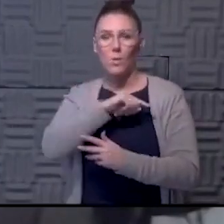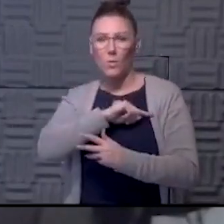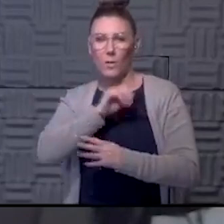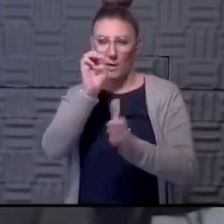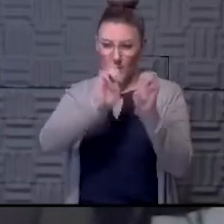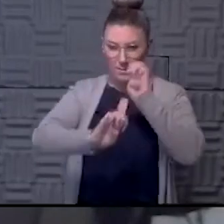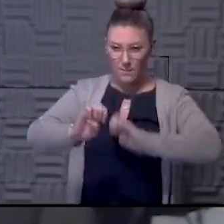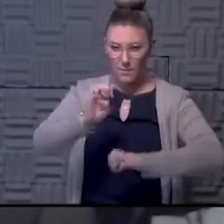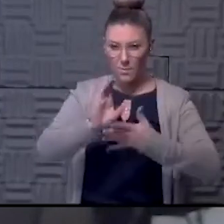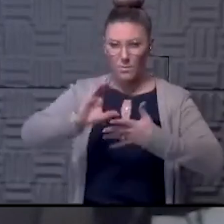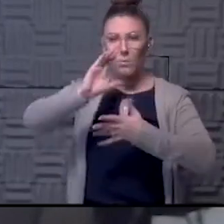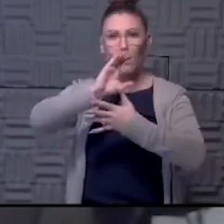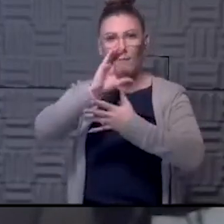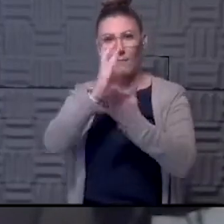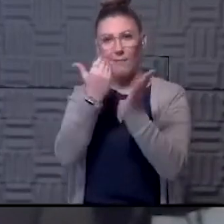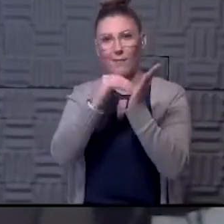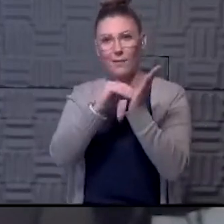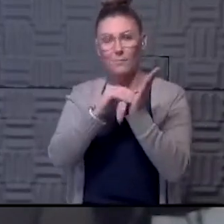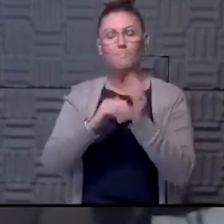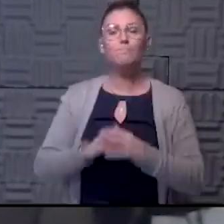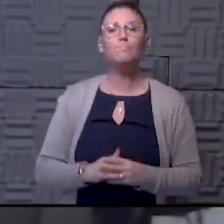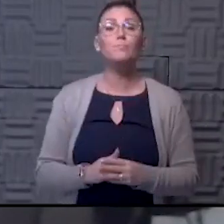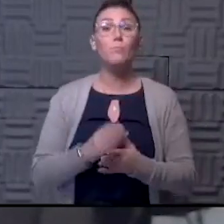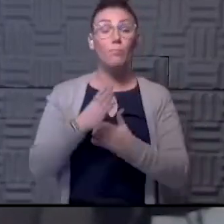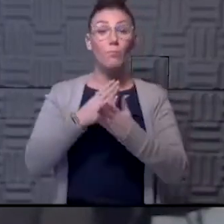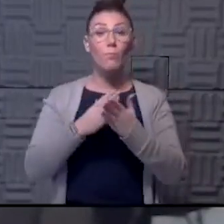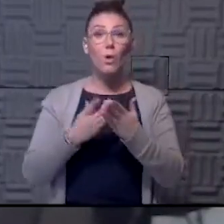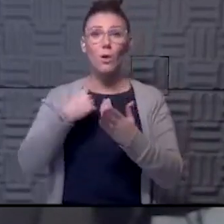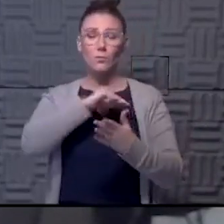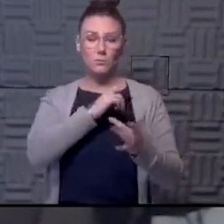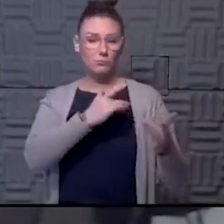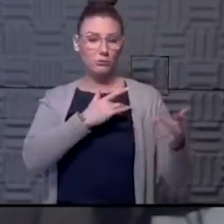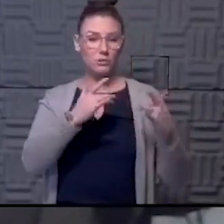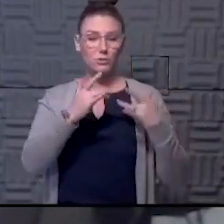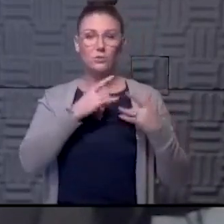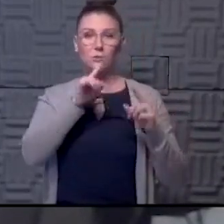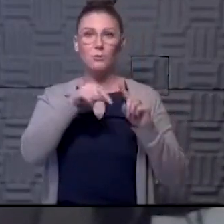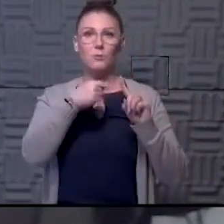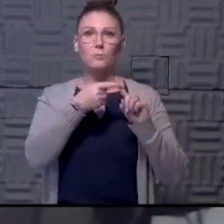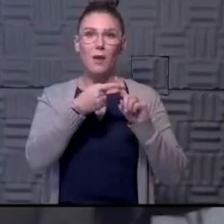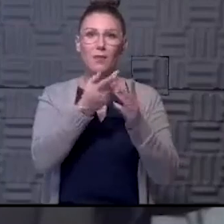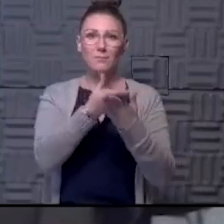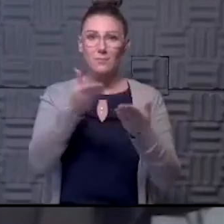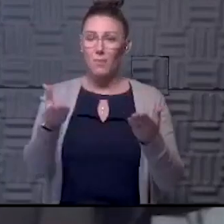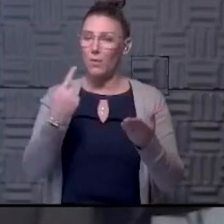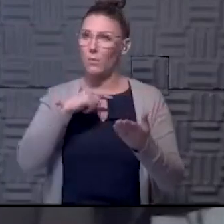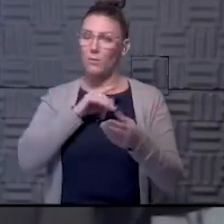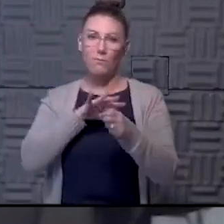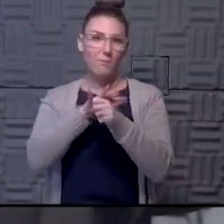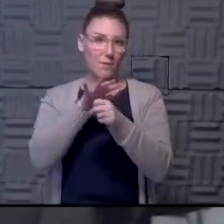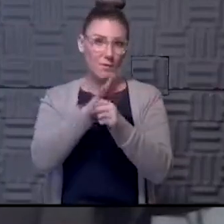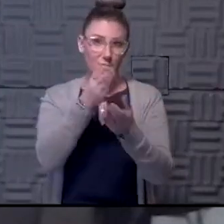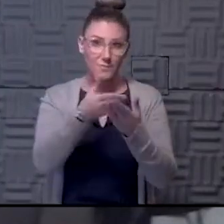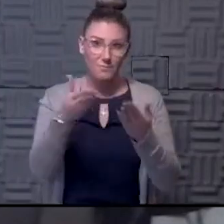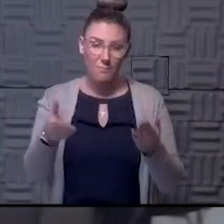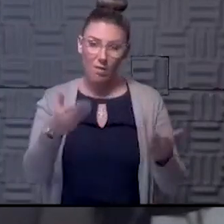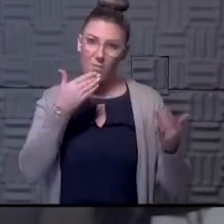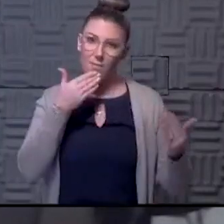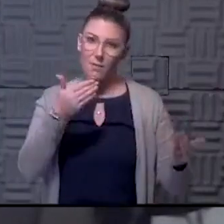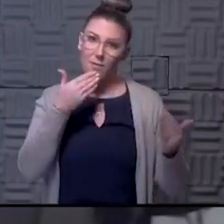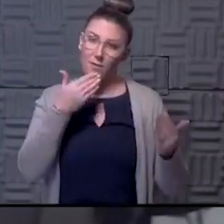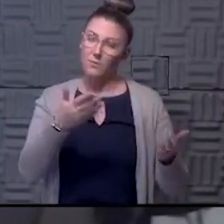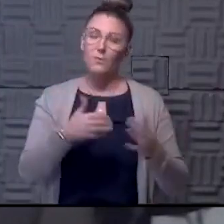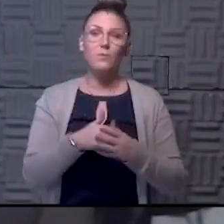our criteria. Part of it, initially, we were concerned about supply, and we have enough supply, thankfully, so that's not been a